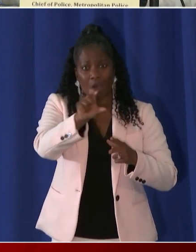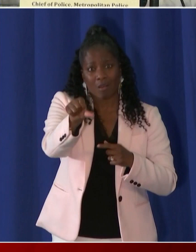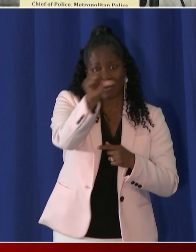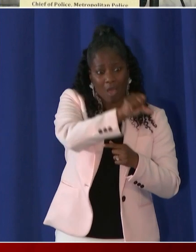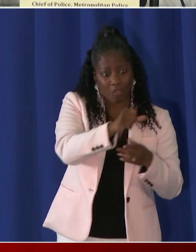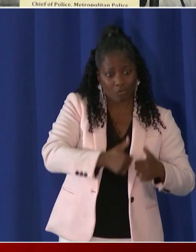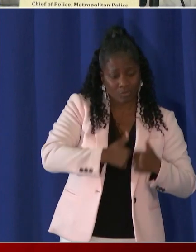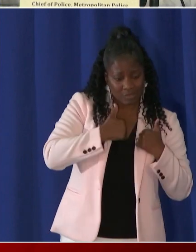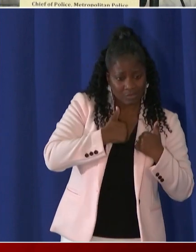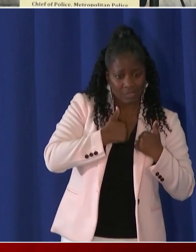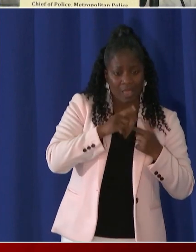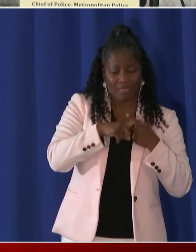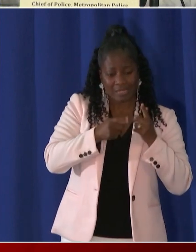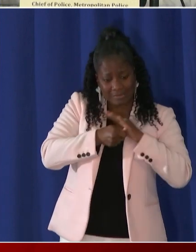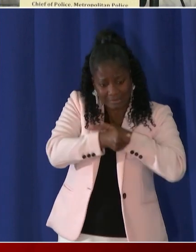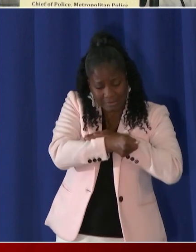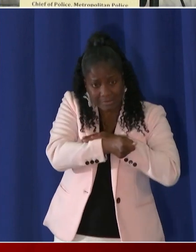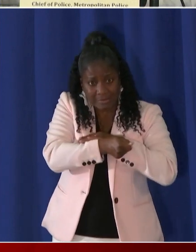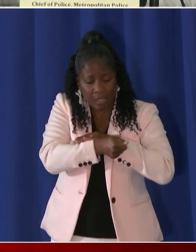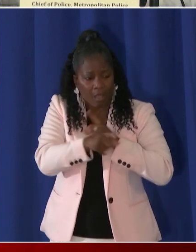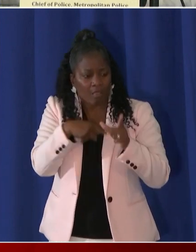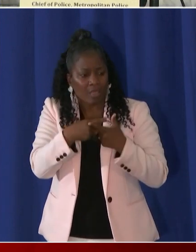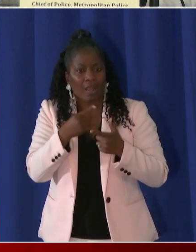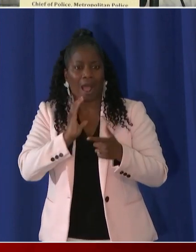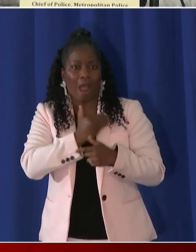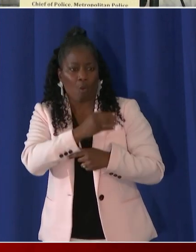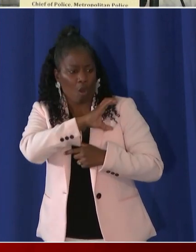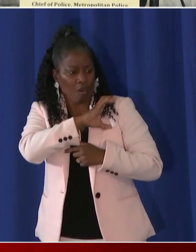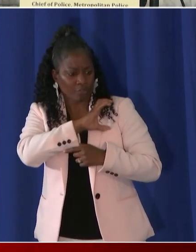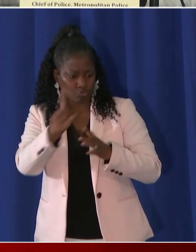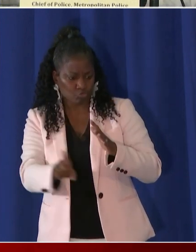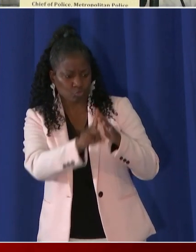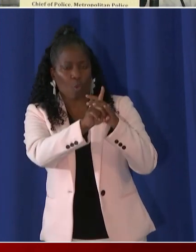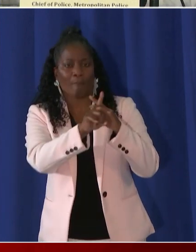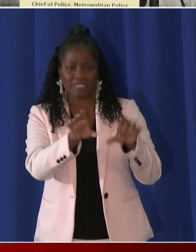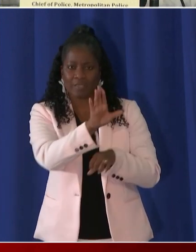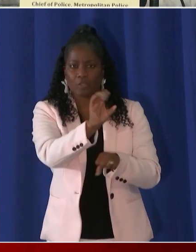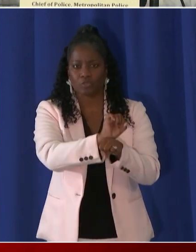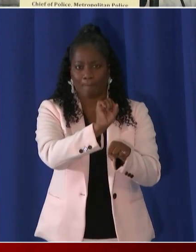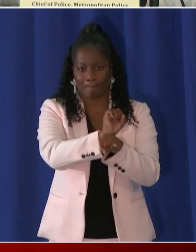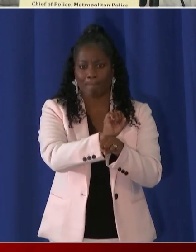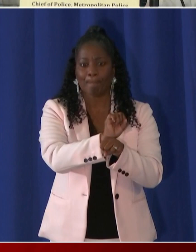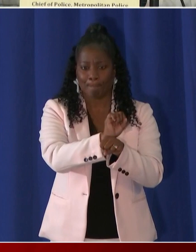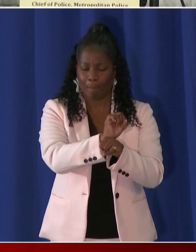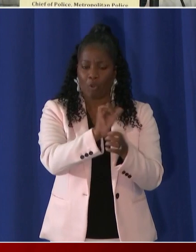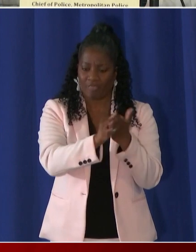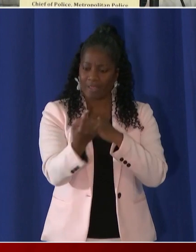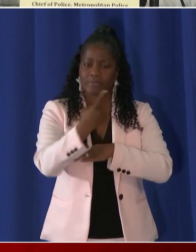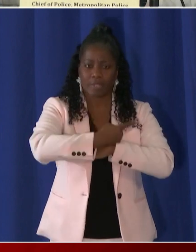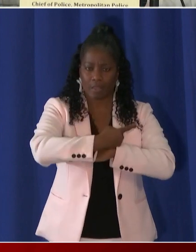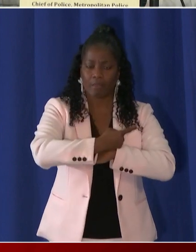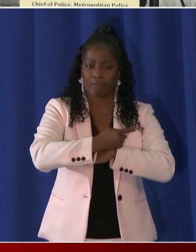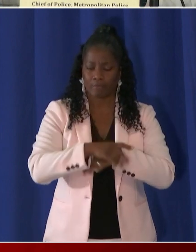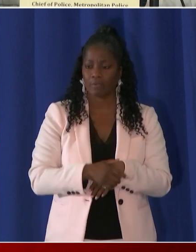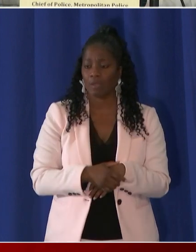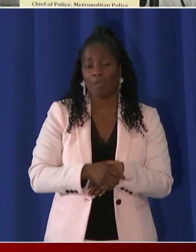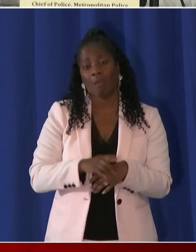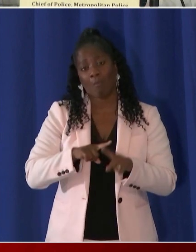the 800 block of Crittenden Street. But again, our officers showed up and they did their job on that particular day.